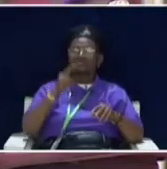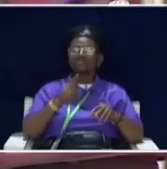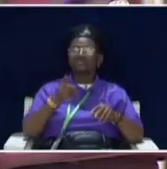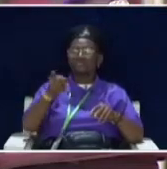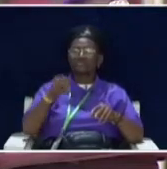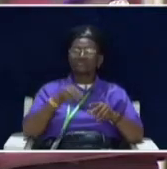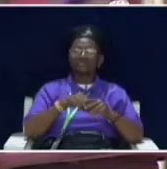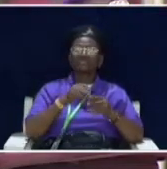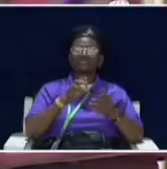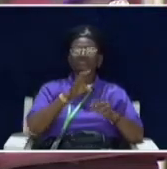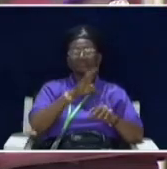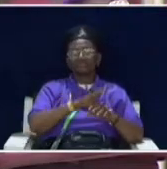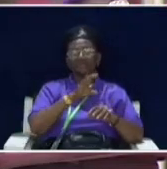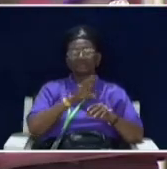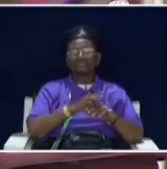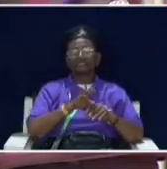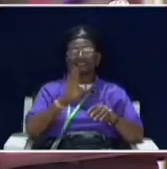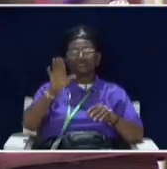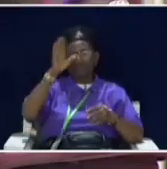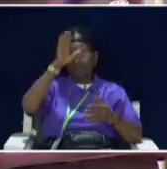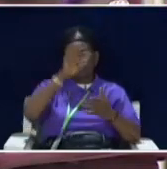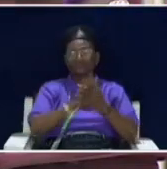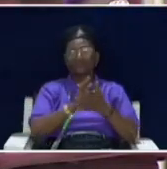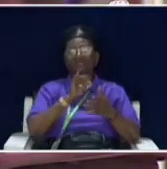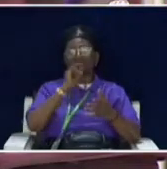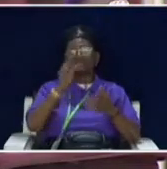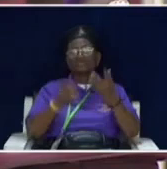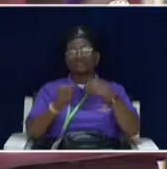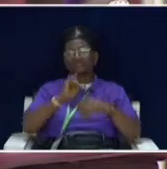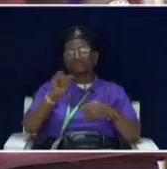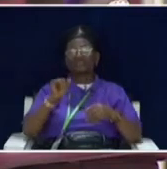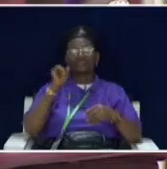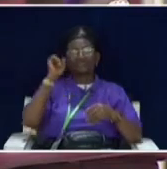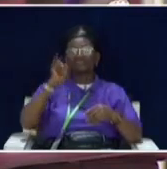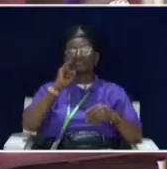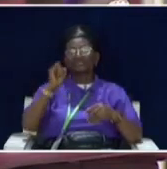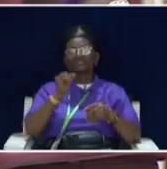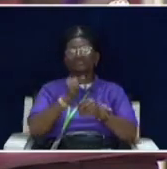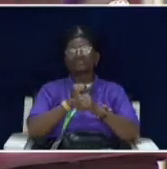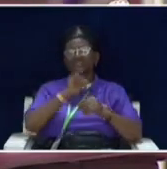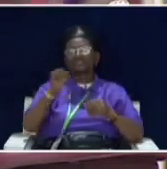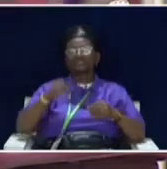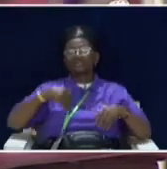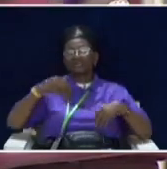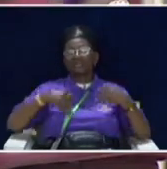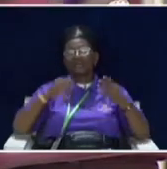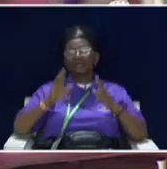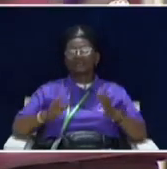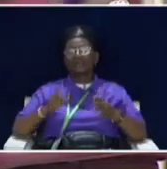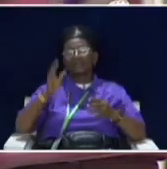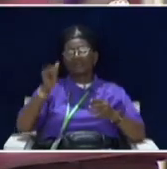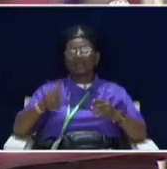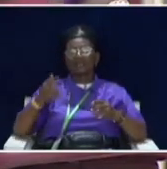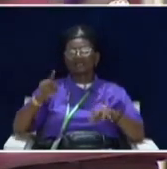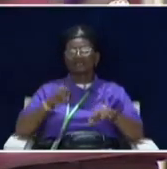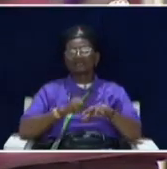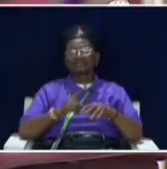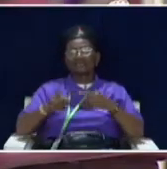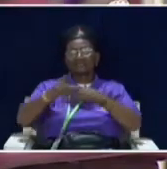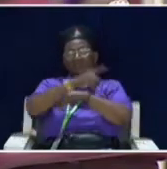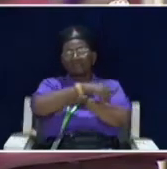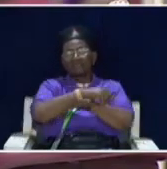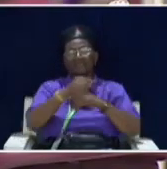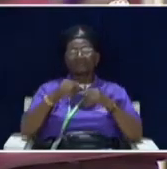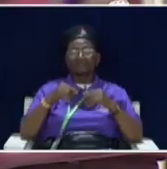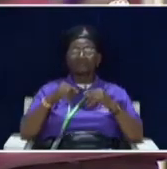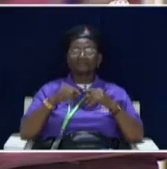le ijosin wa. And your husband is coming, she's getting happier by the day. Oko re wa lojojumo inu re si dun